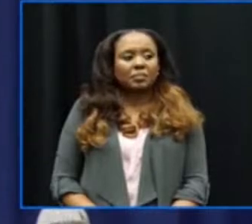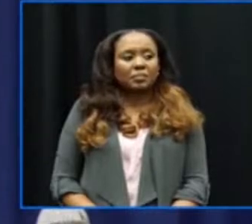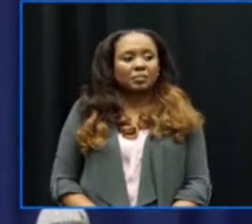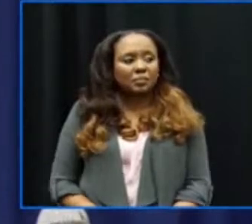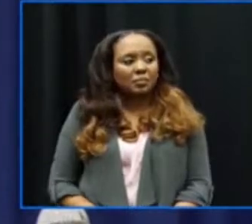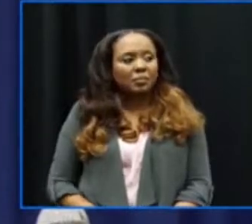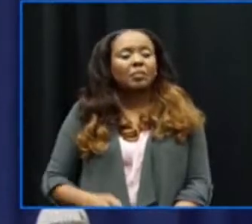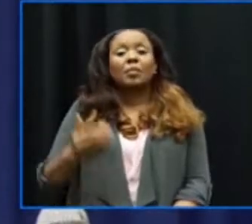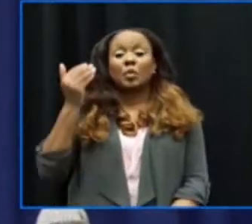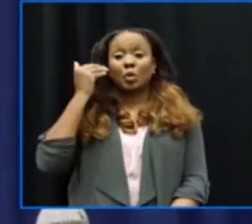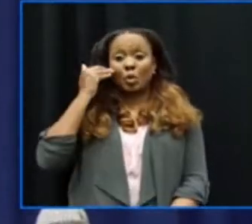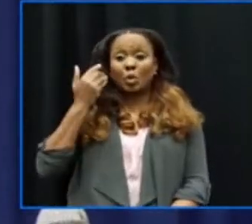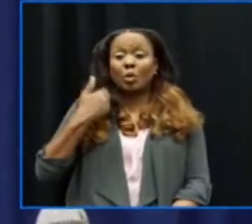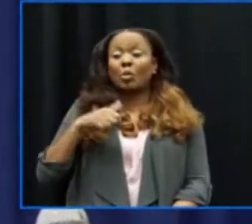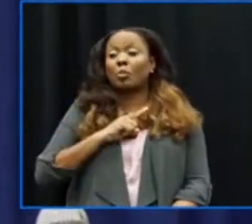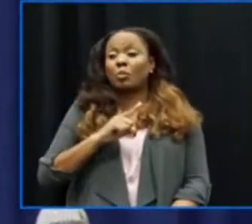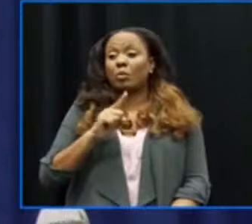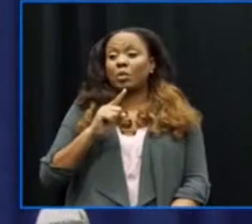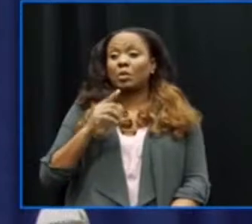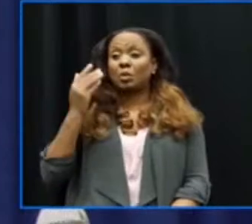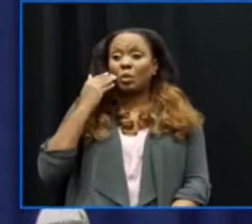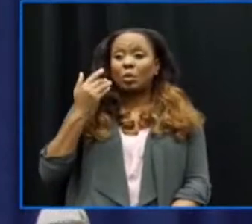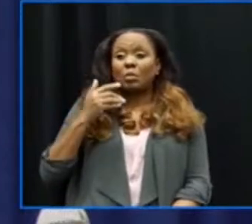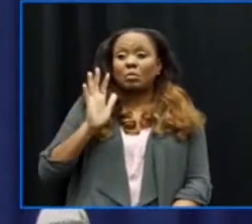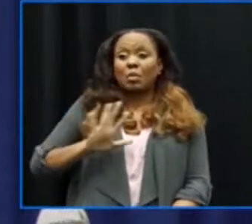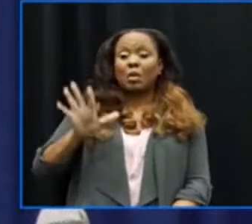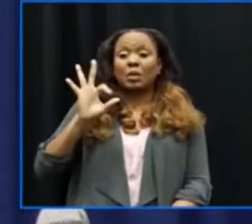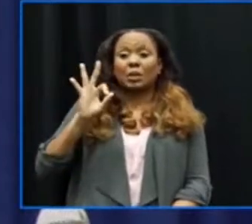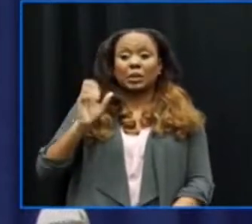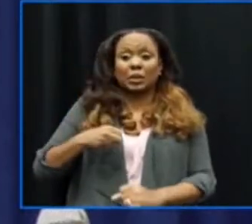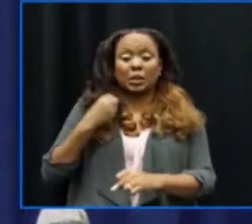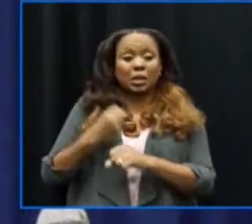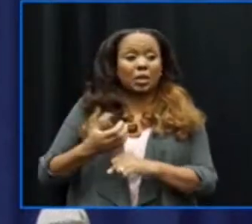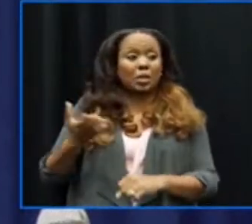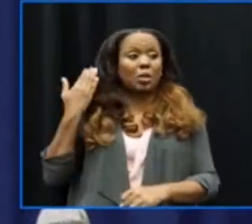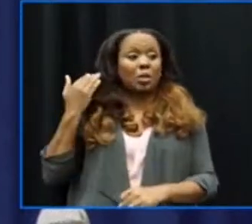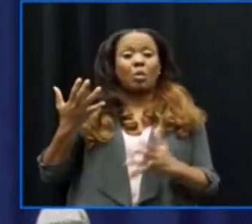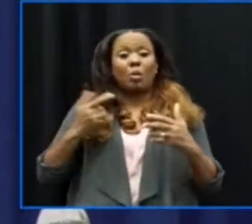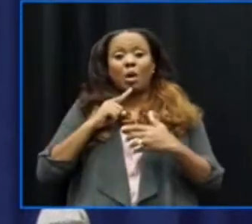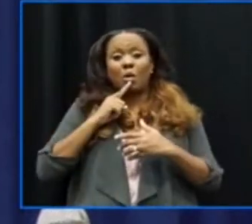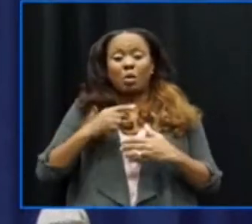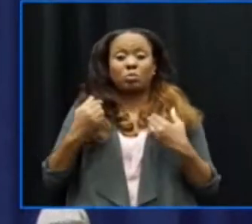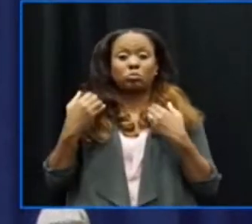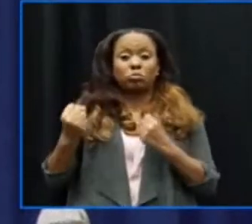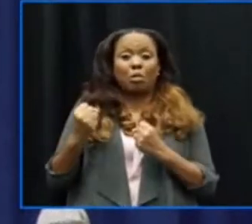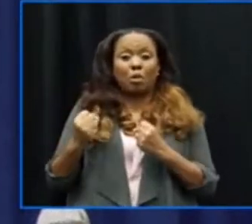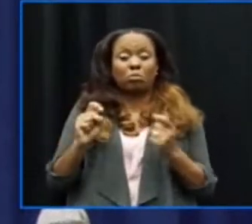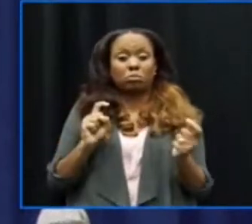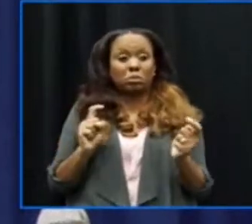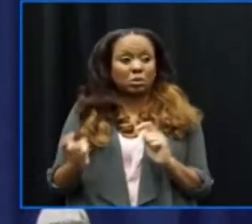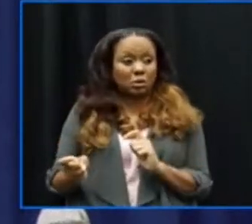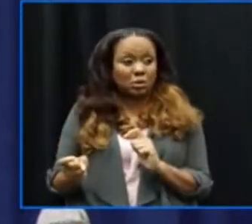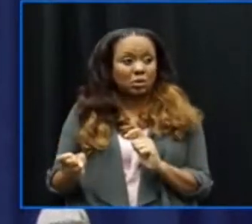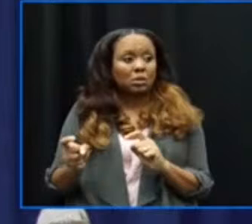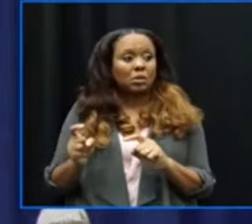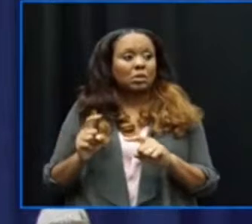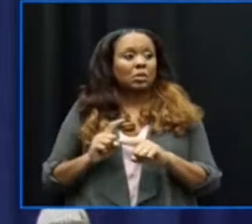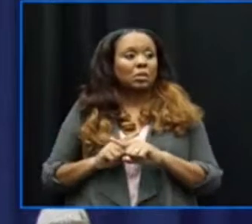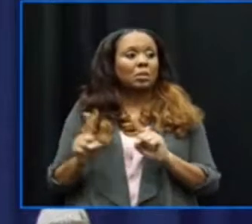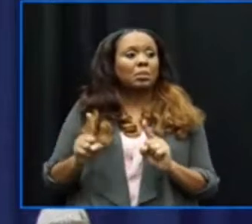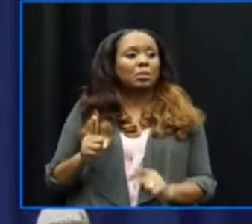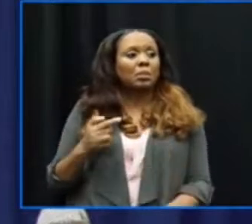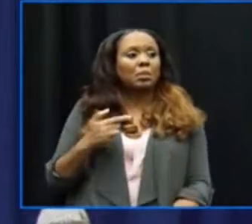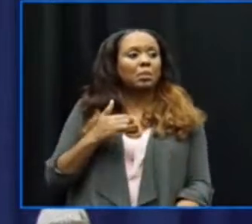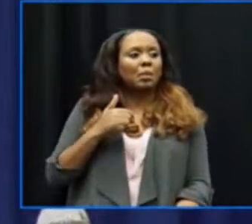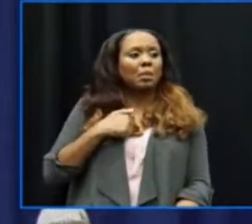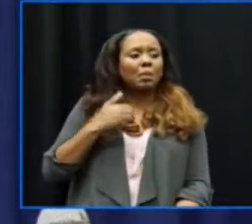reforms circa 9 years ago. I believe Mr. Osborne has already gone through that, and for the sake